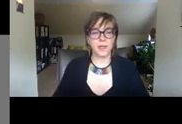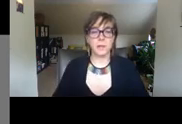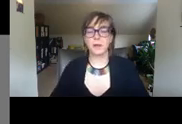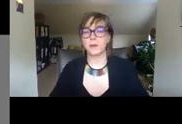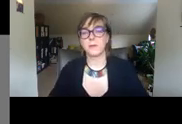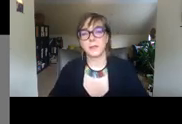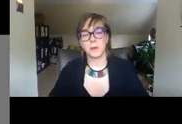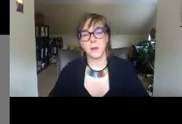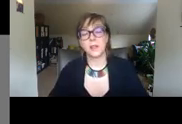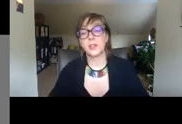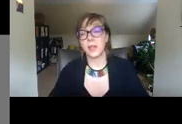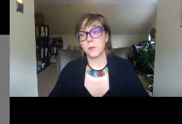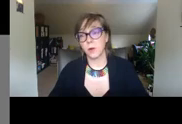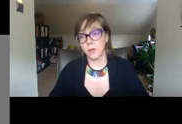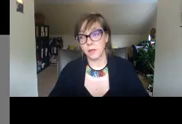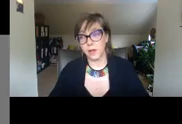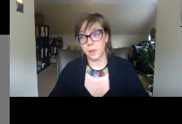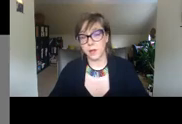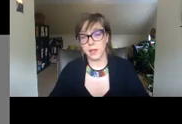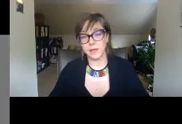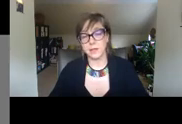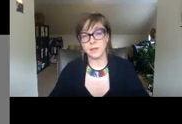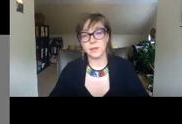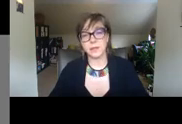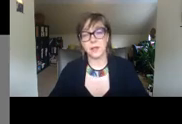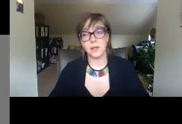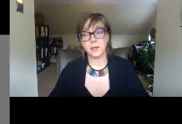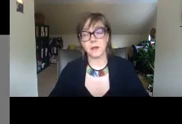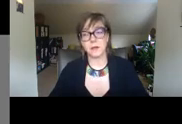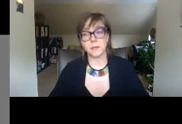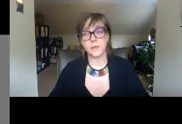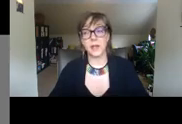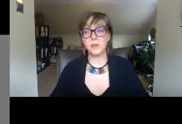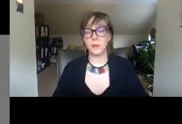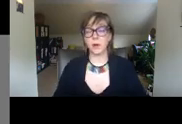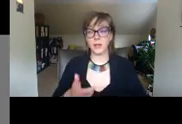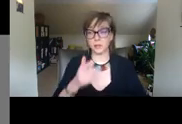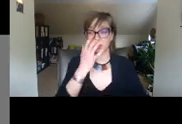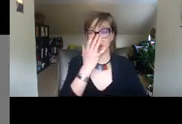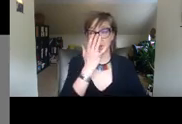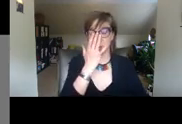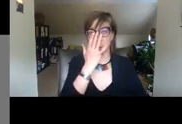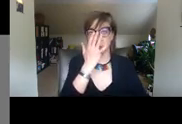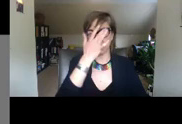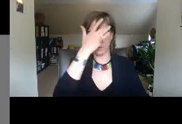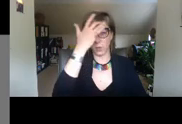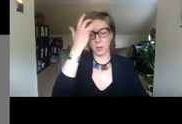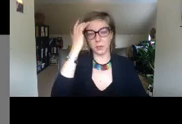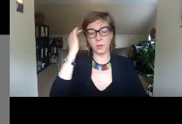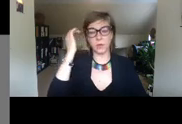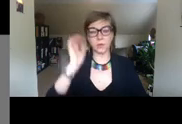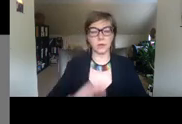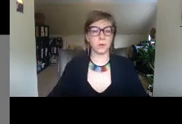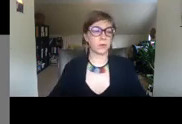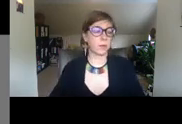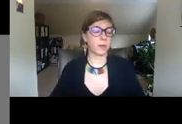there's my email, Facebook page, again, where that live podcast is. And the name of the podcast, which is now available, there's 1